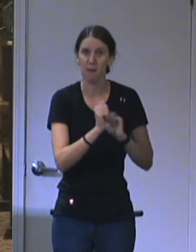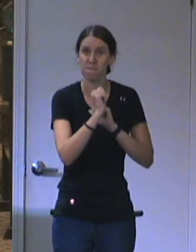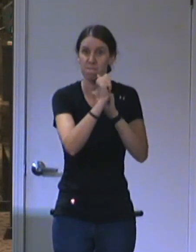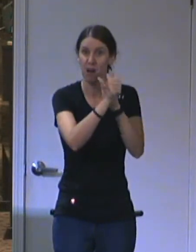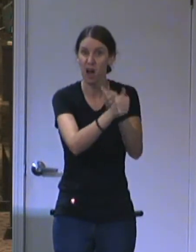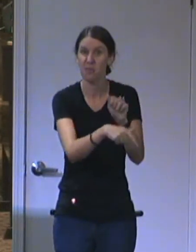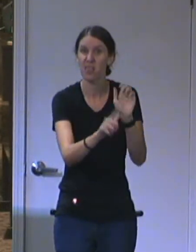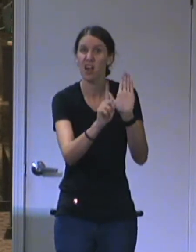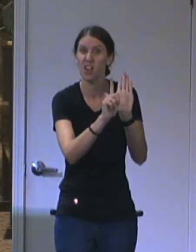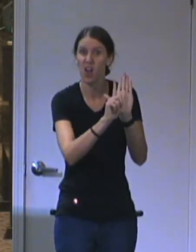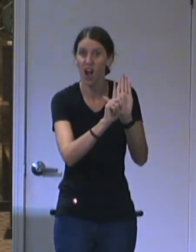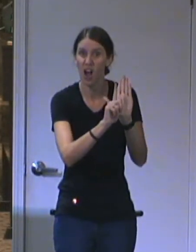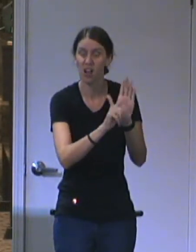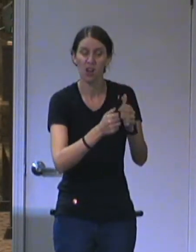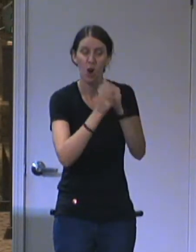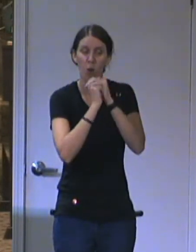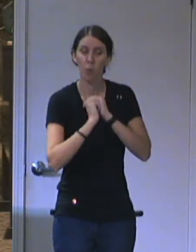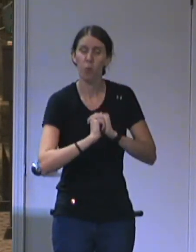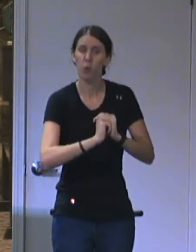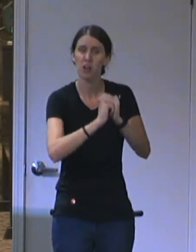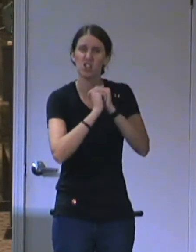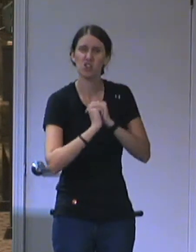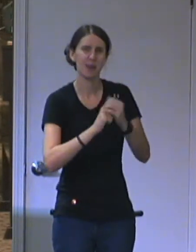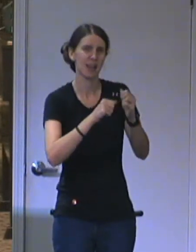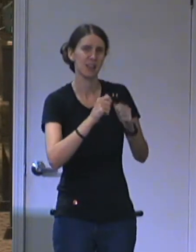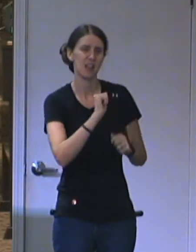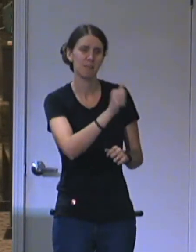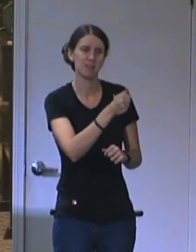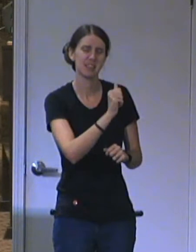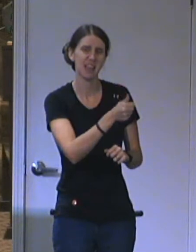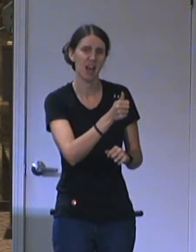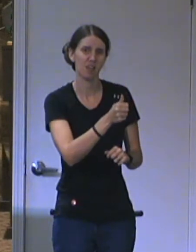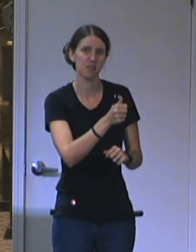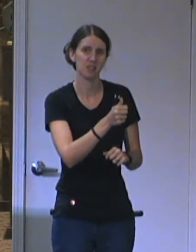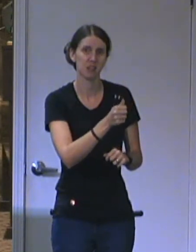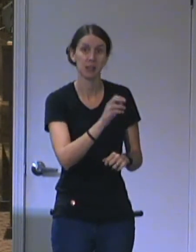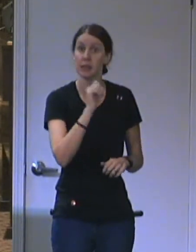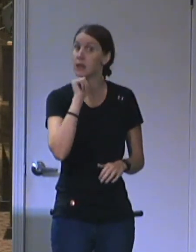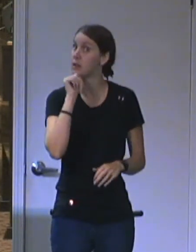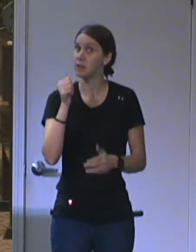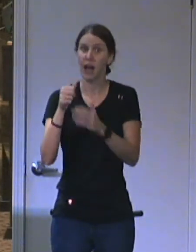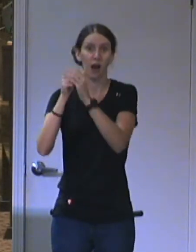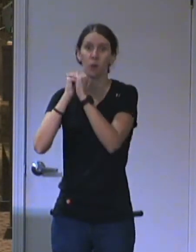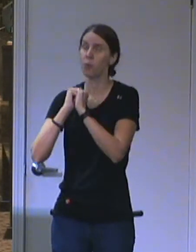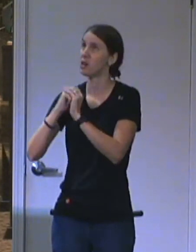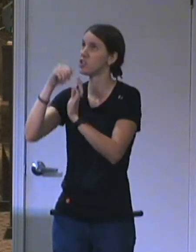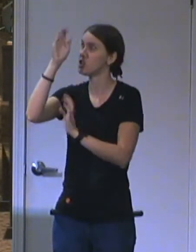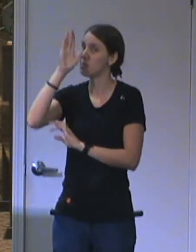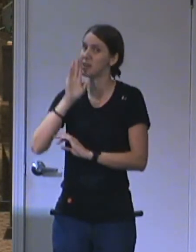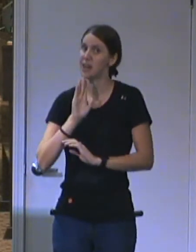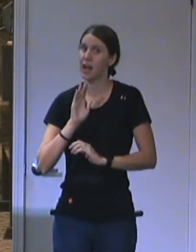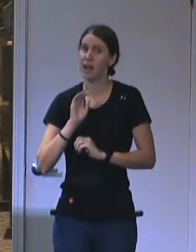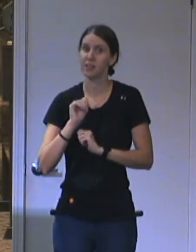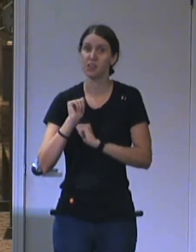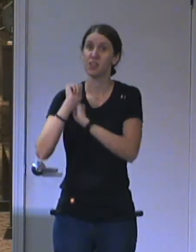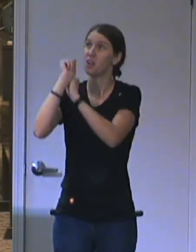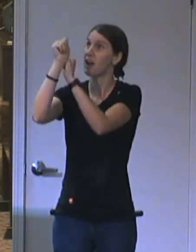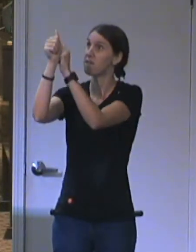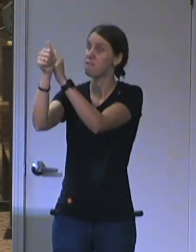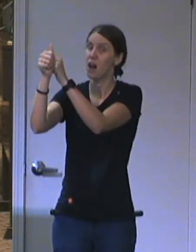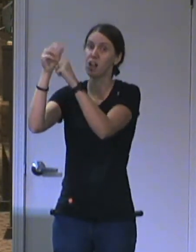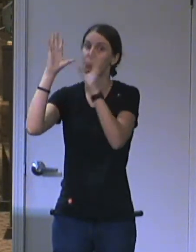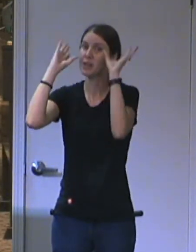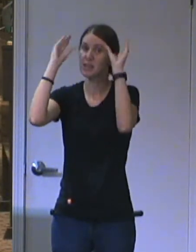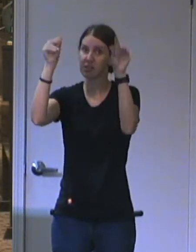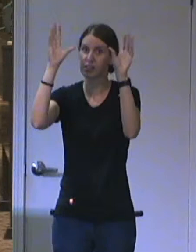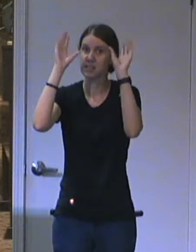law, and worshiping themselves for following it, not worshiping God, not following the teachings of the Lord Jesus